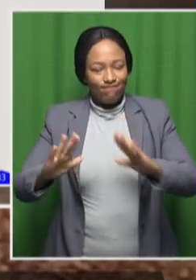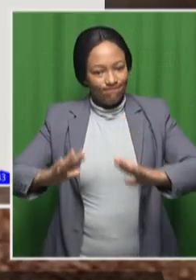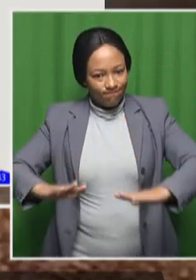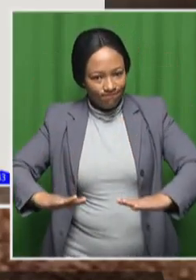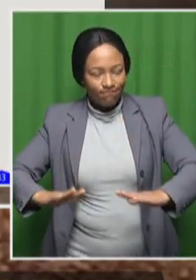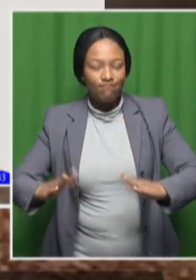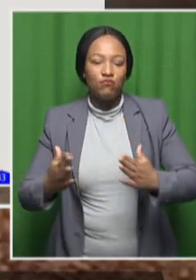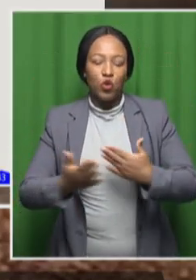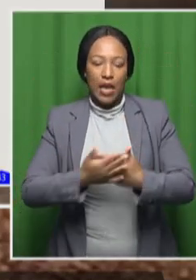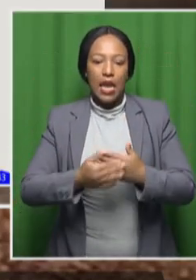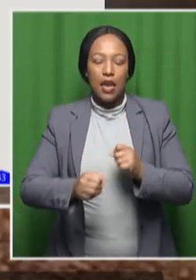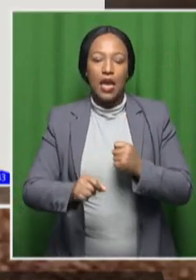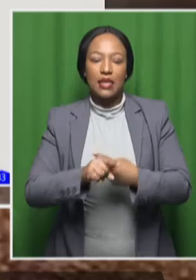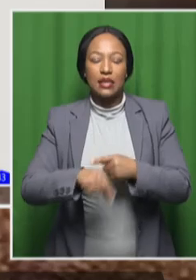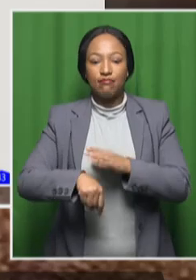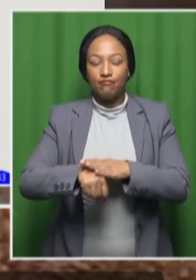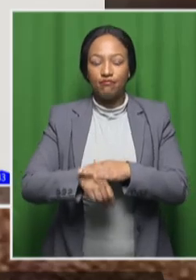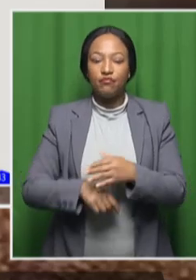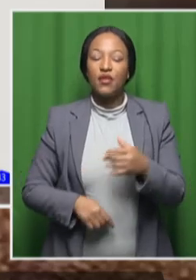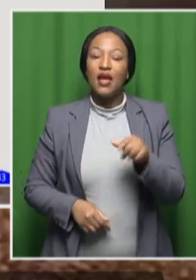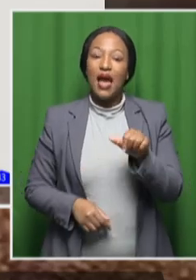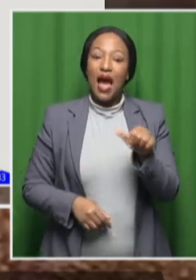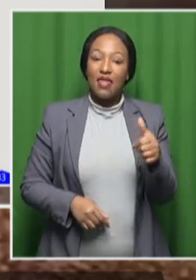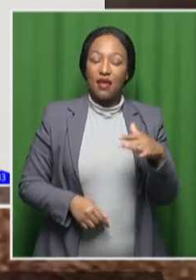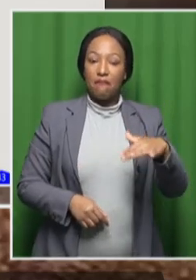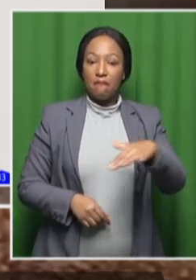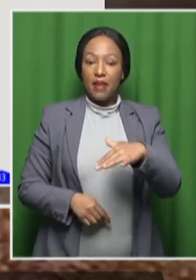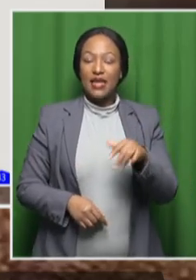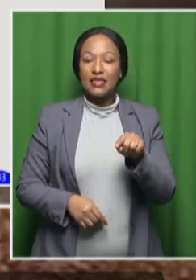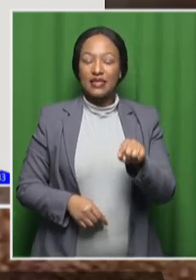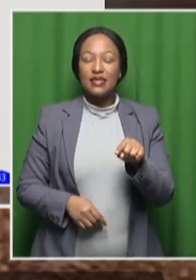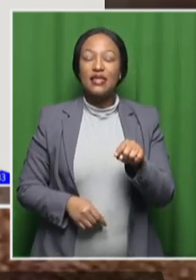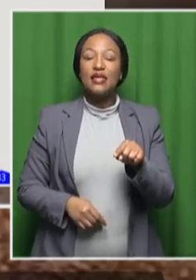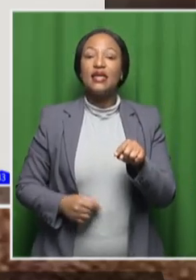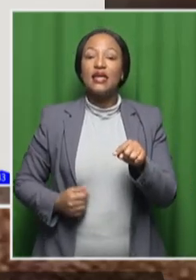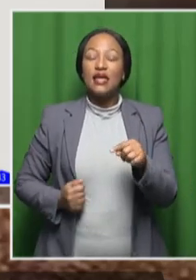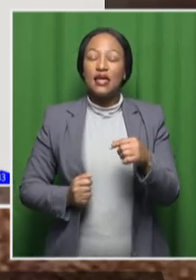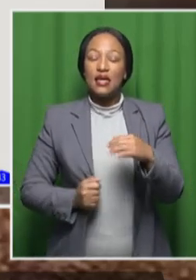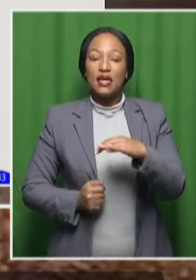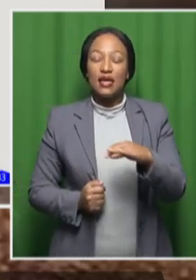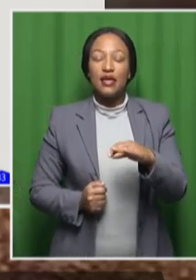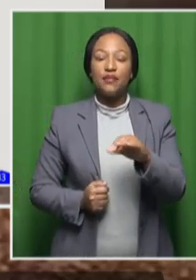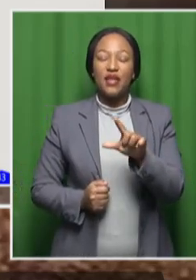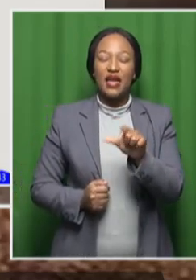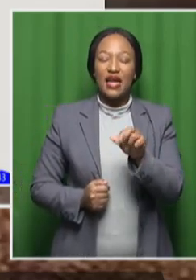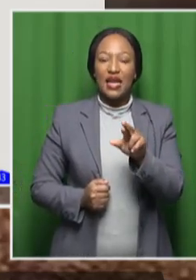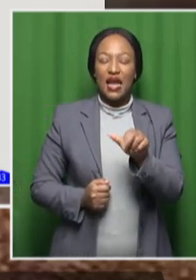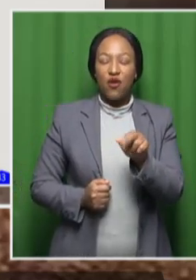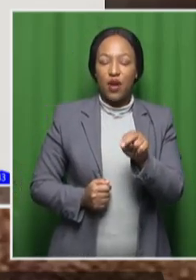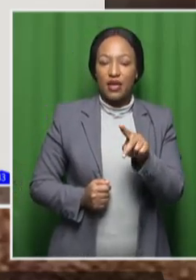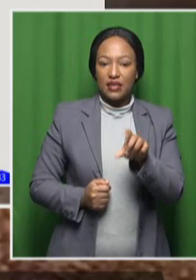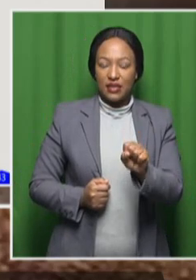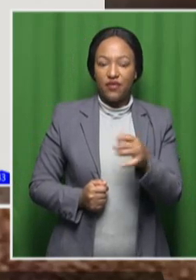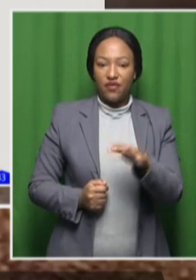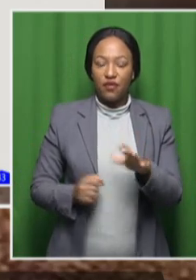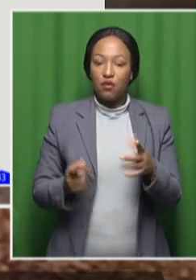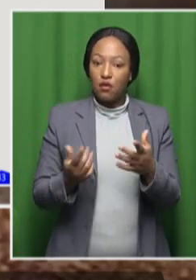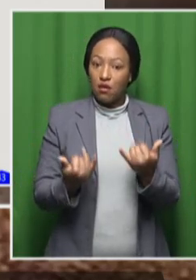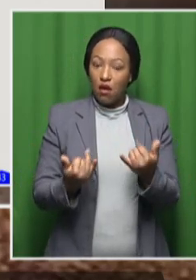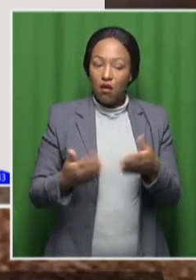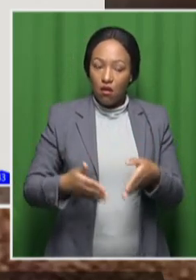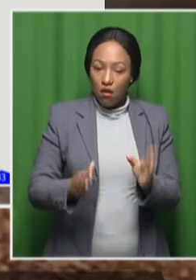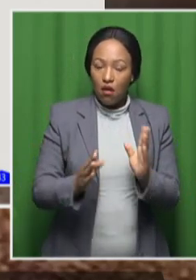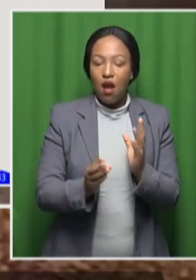Clarence Drive, the R44 that links Gordons Bay and Royales, is still closed. It was that truck that crashed into the roadwork barriers back